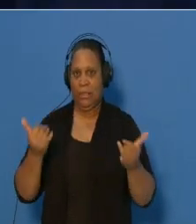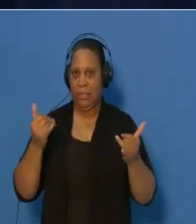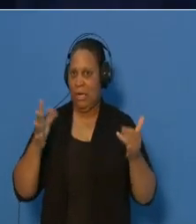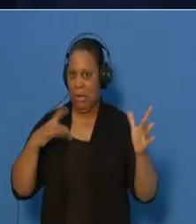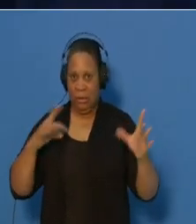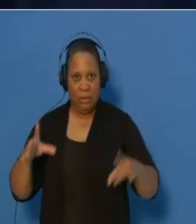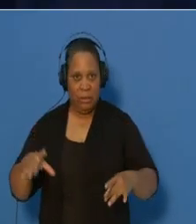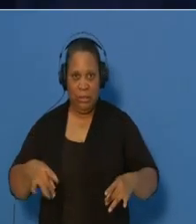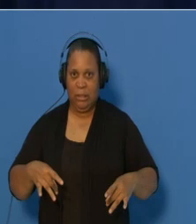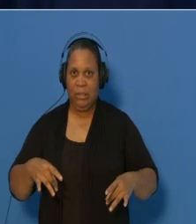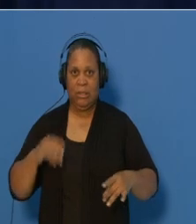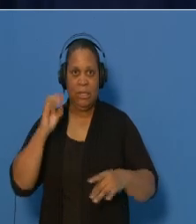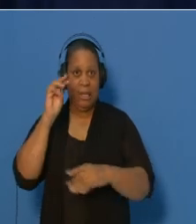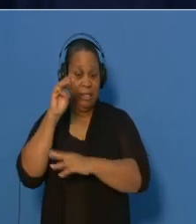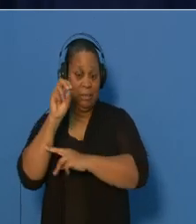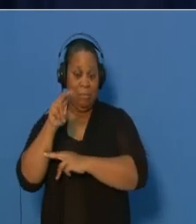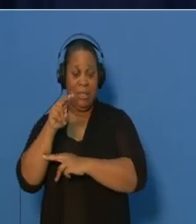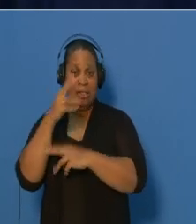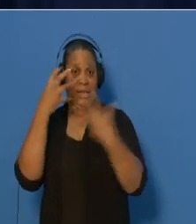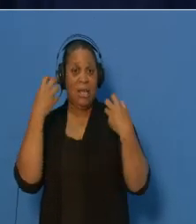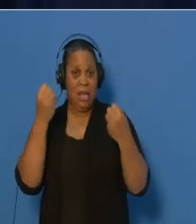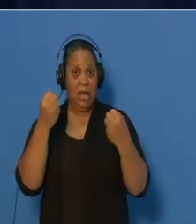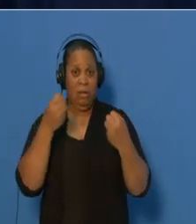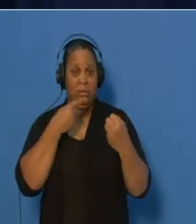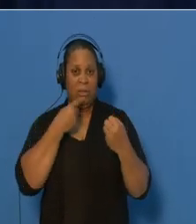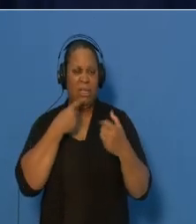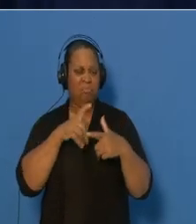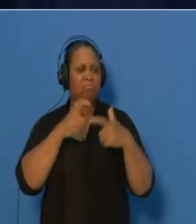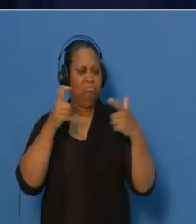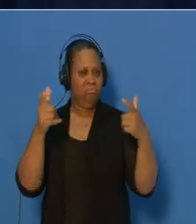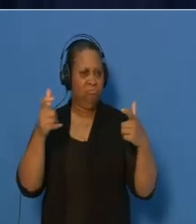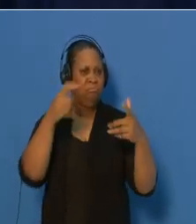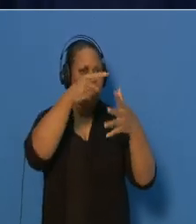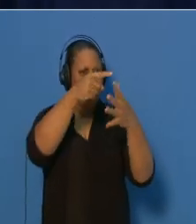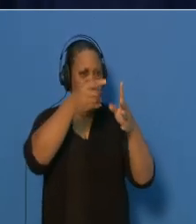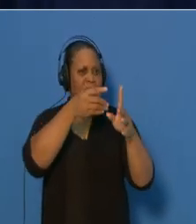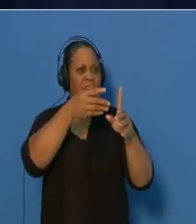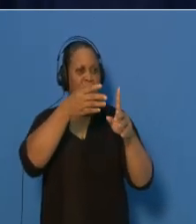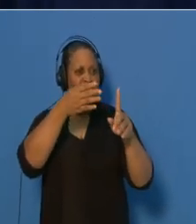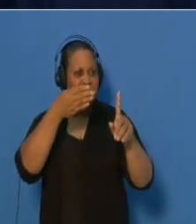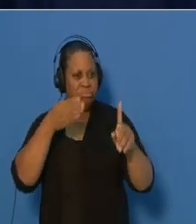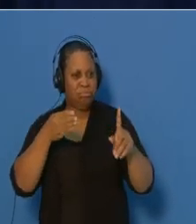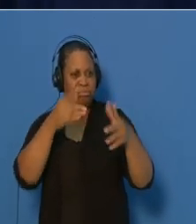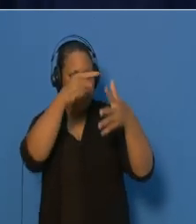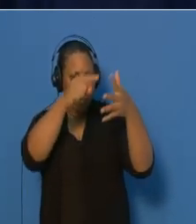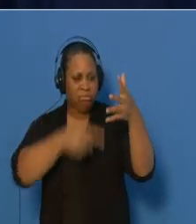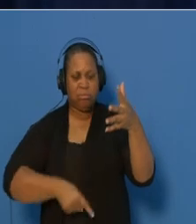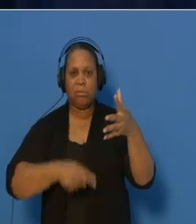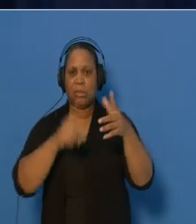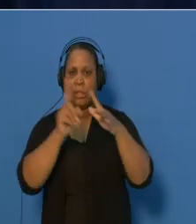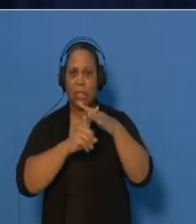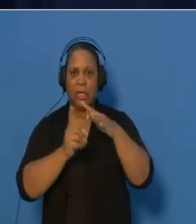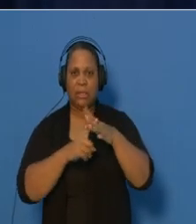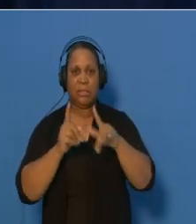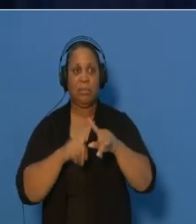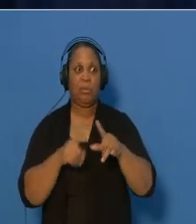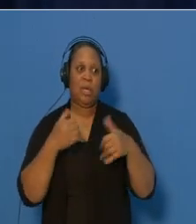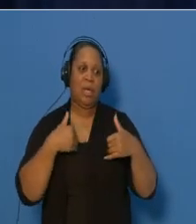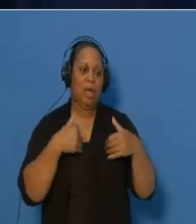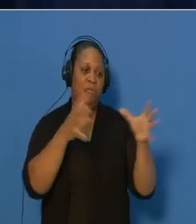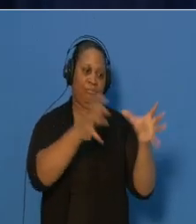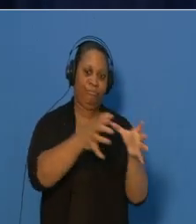as the Minister of Health has indicated before, when you have a large number of unrelated cases. What we have in Bermuda are clusters of cases of